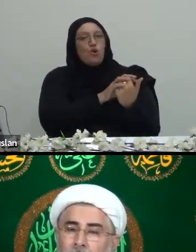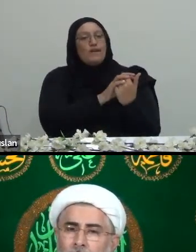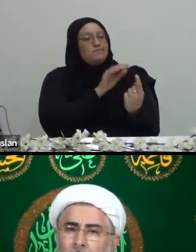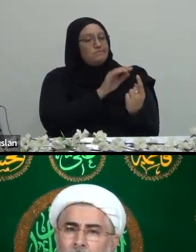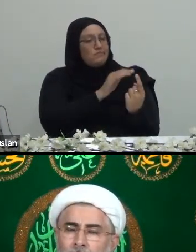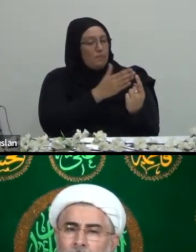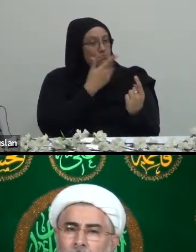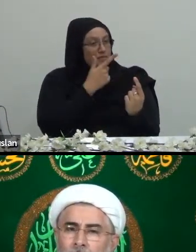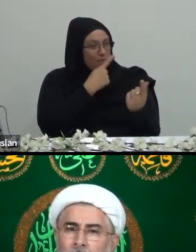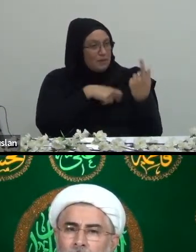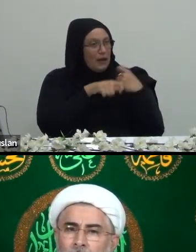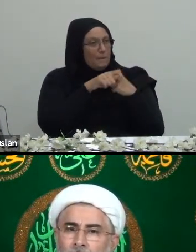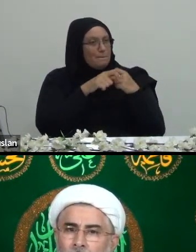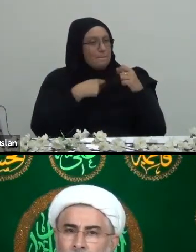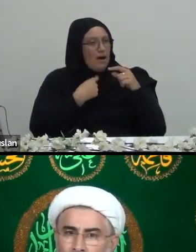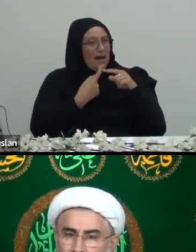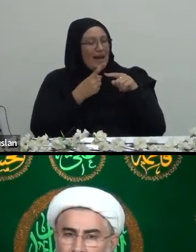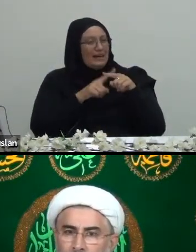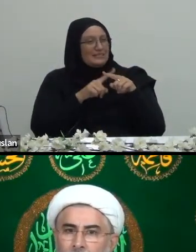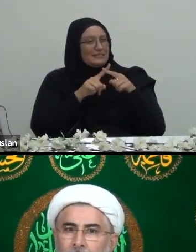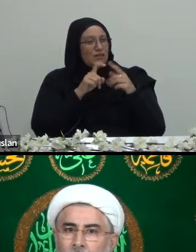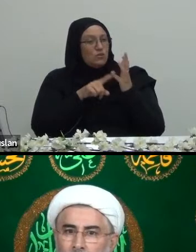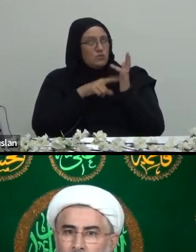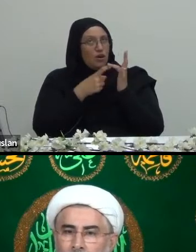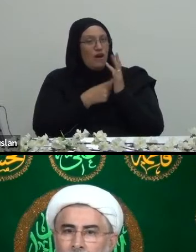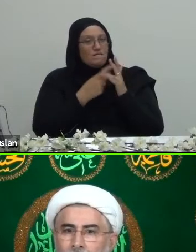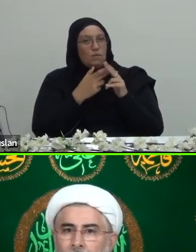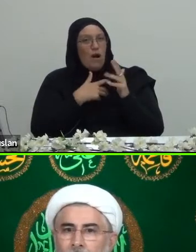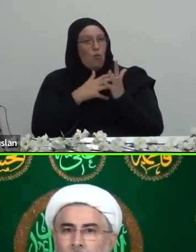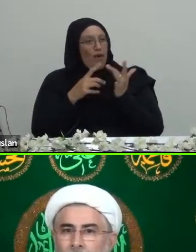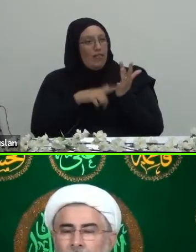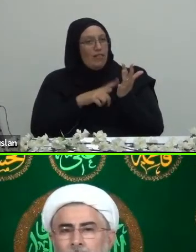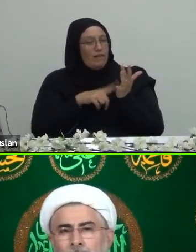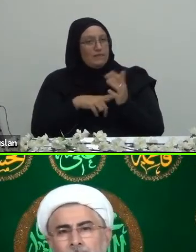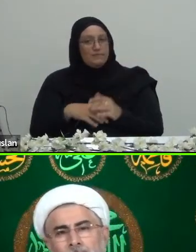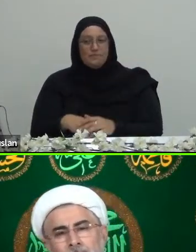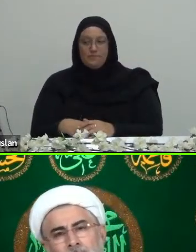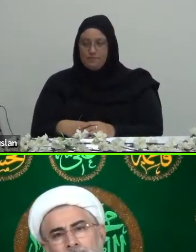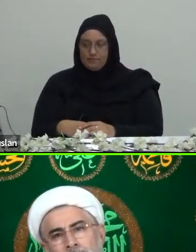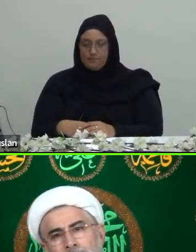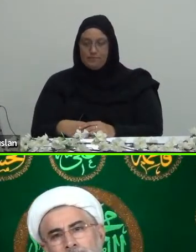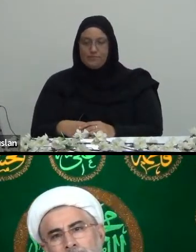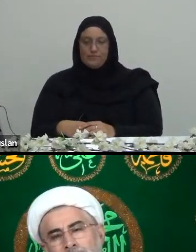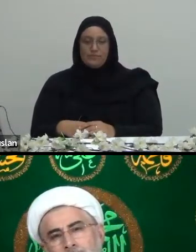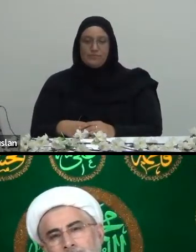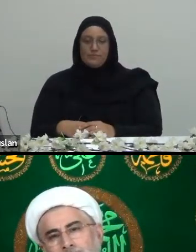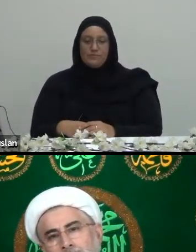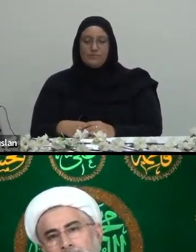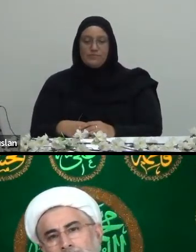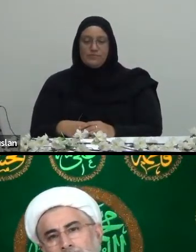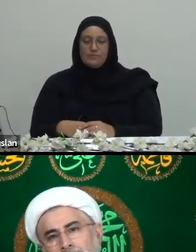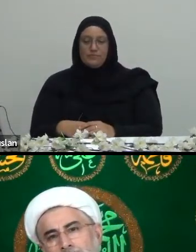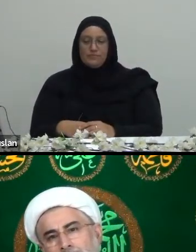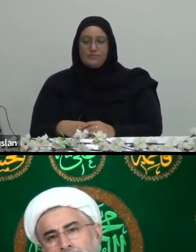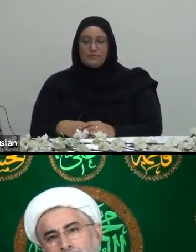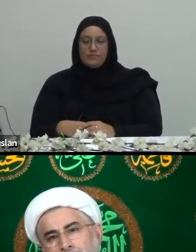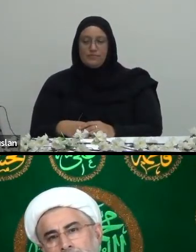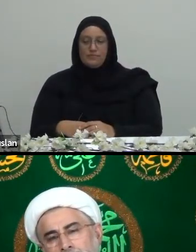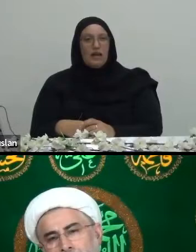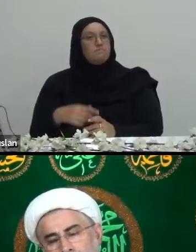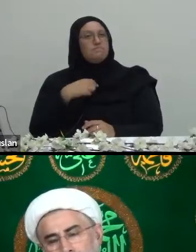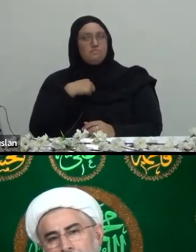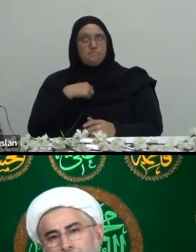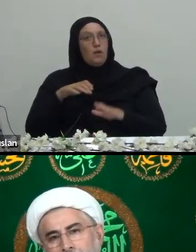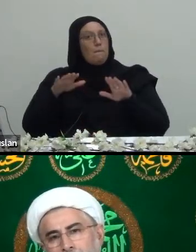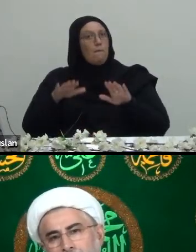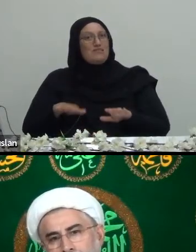you please be my executor? Mm-hmm. Do we have a responsibility to say yes,